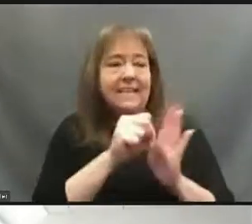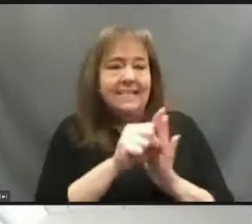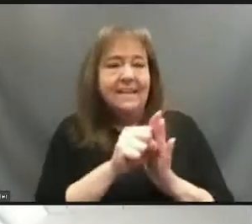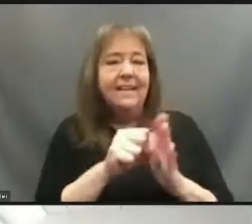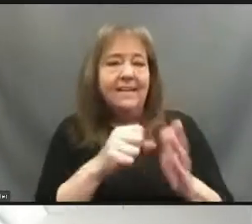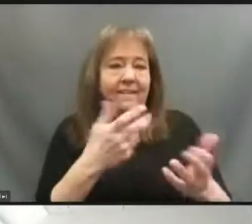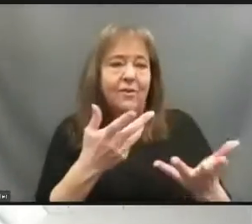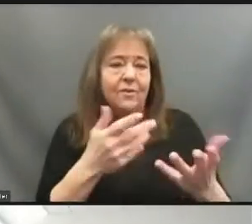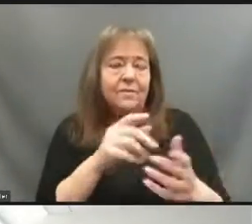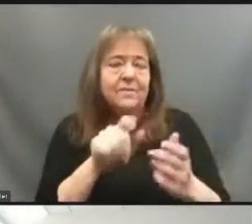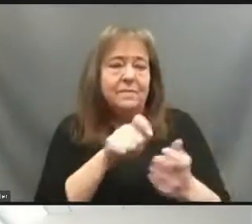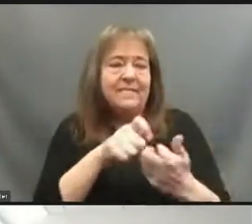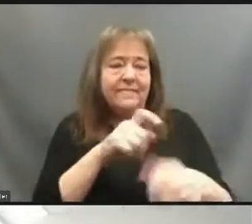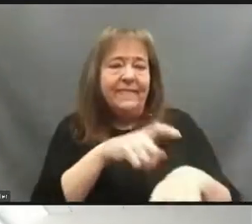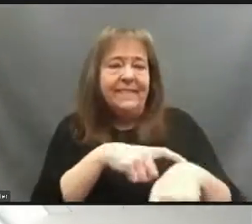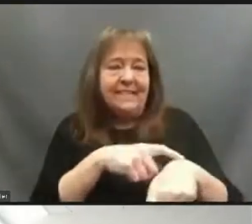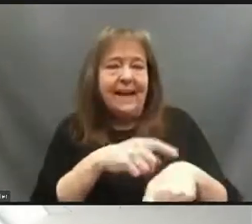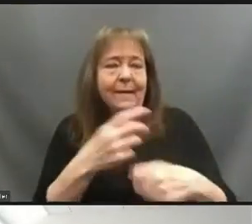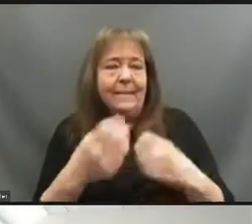basically